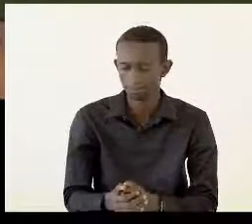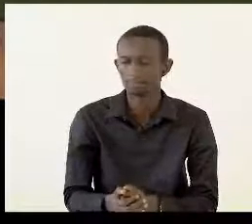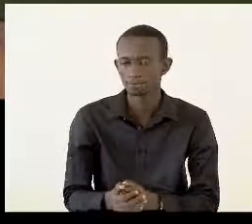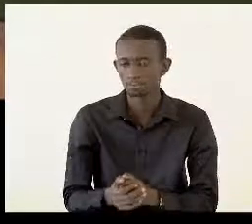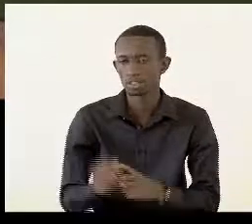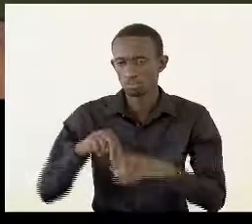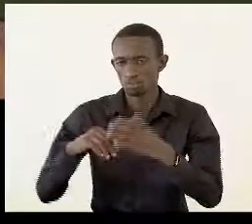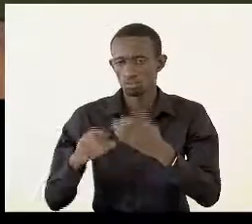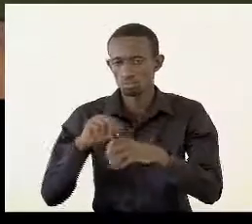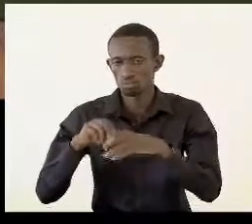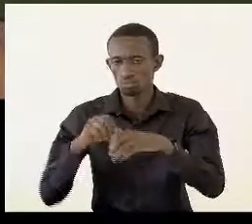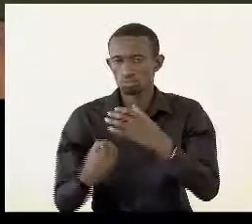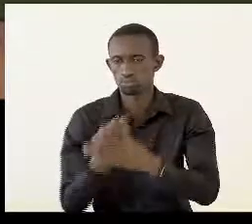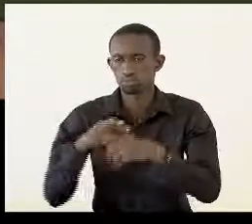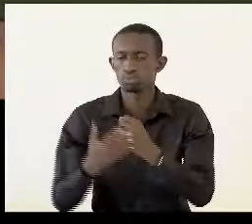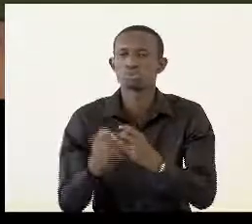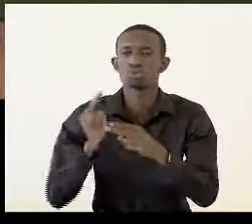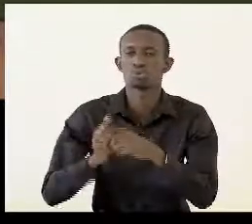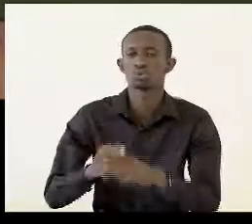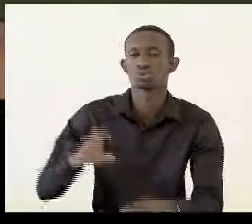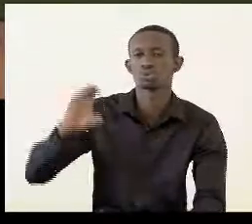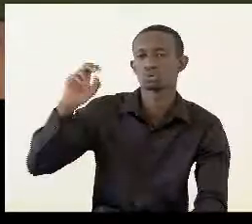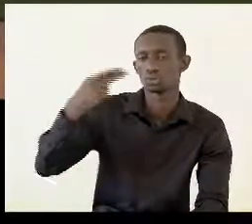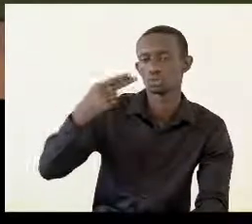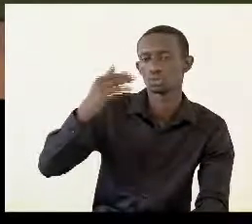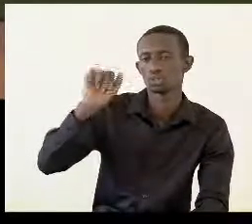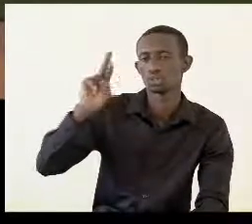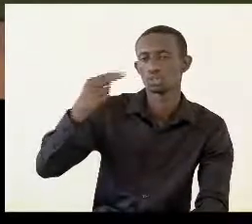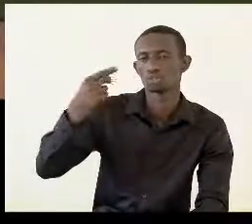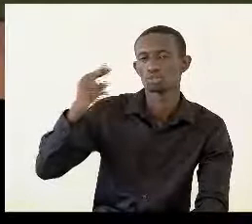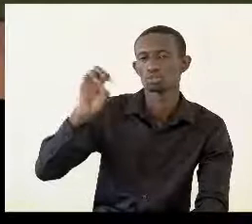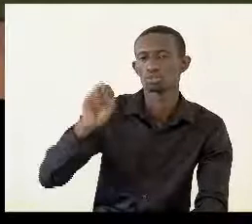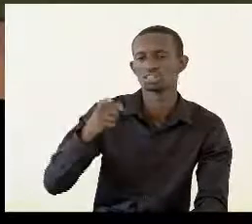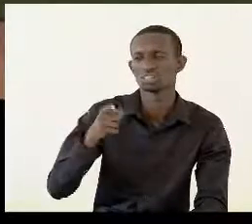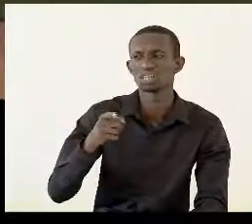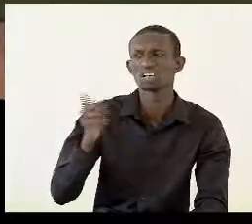hydrides. And here there is something very important you should know.